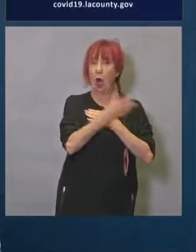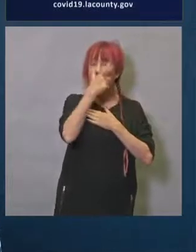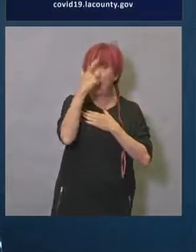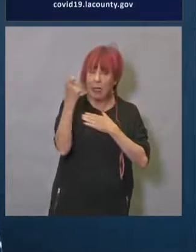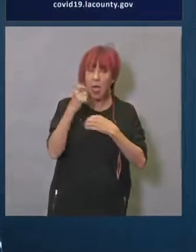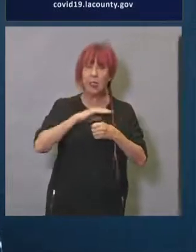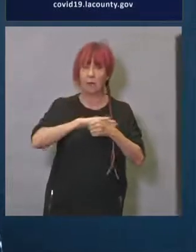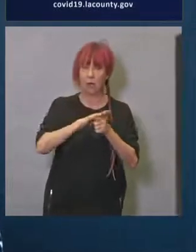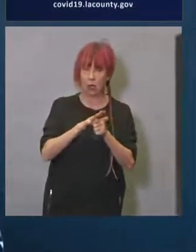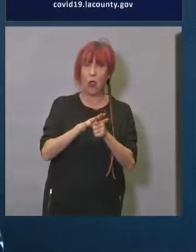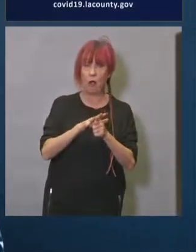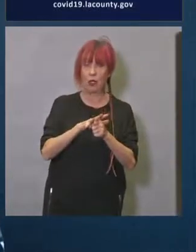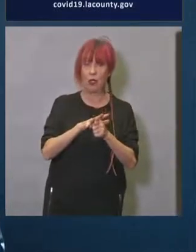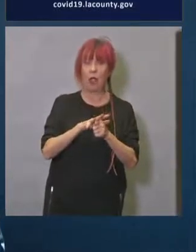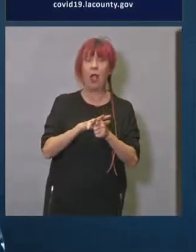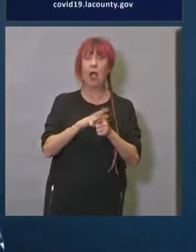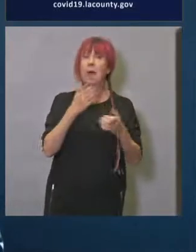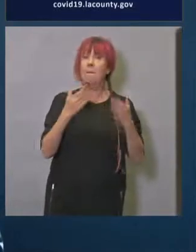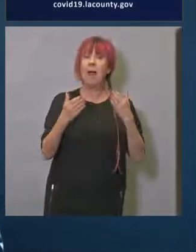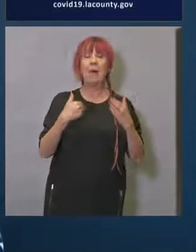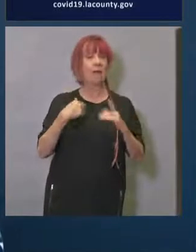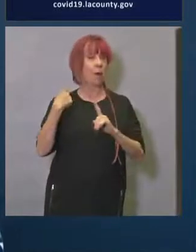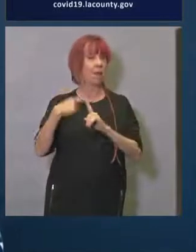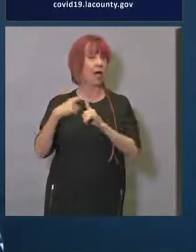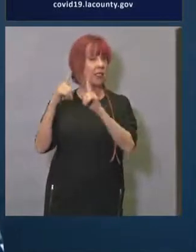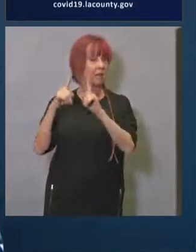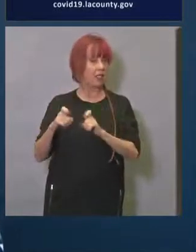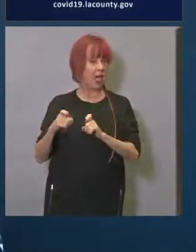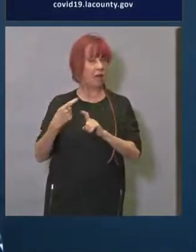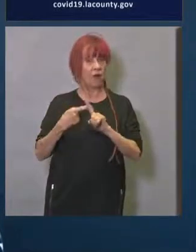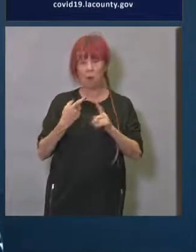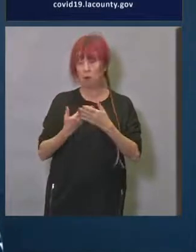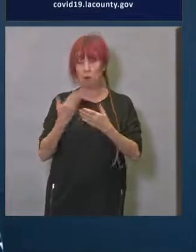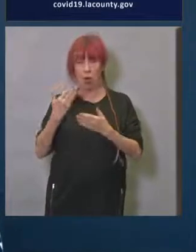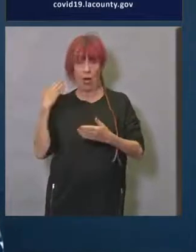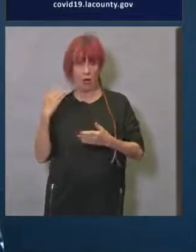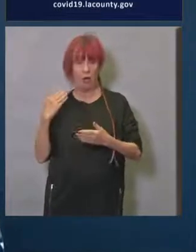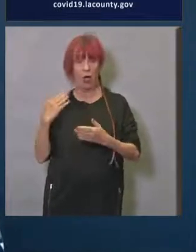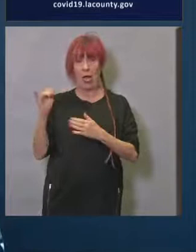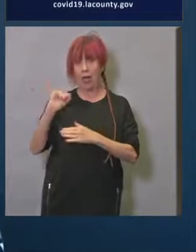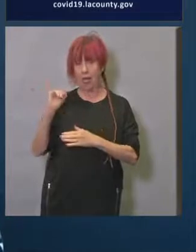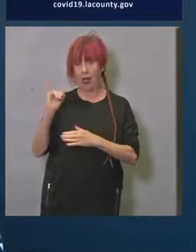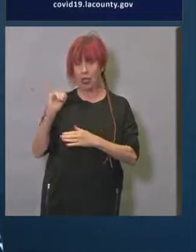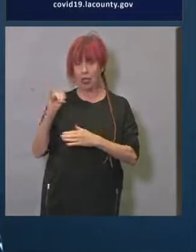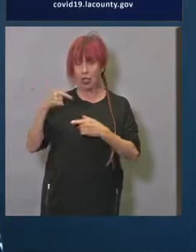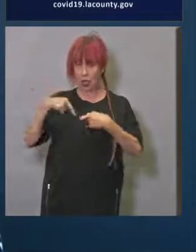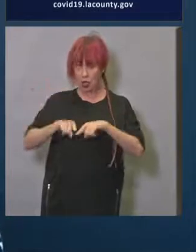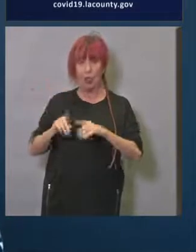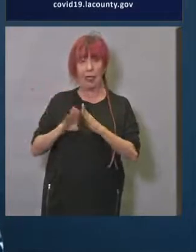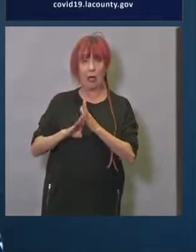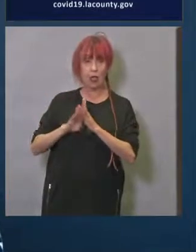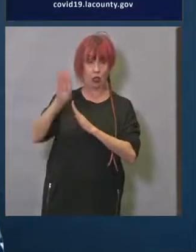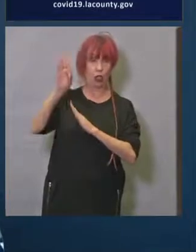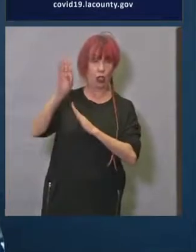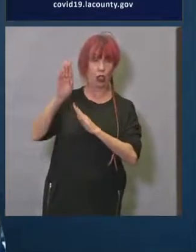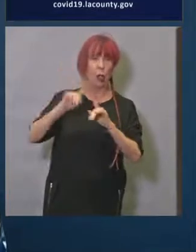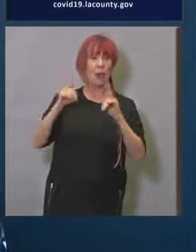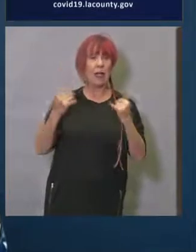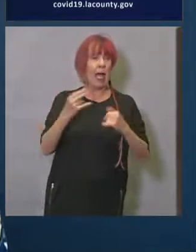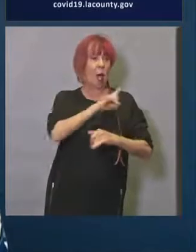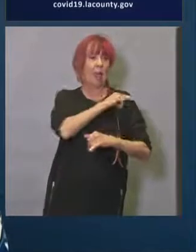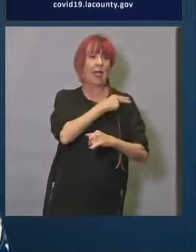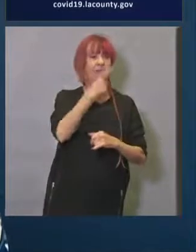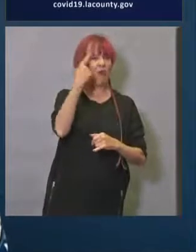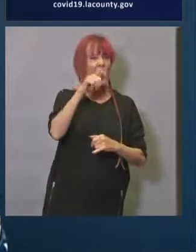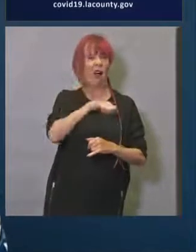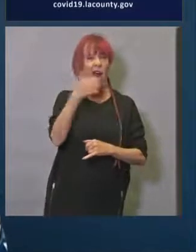their COVID-19. They may have a positive test from a prior infection during the surge, and they're now hospitalized for some other condition